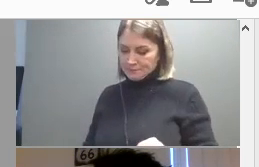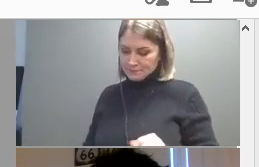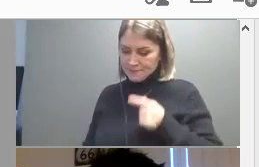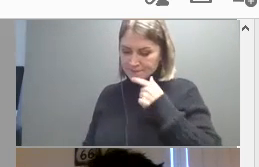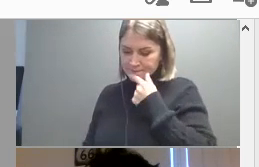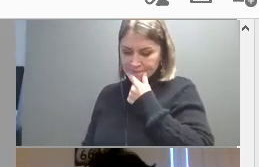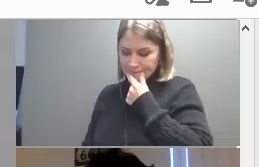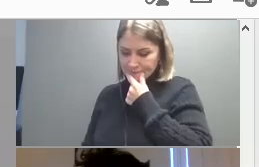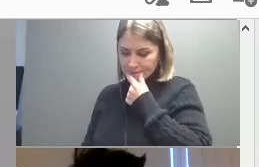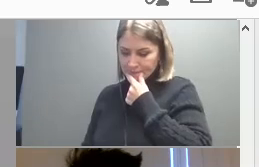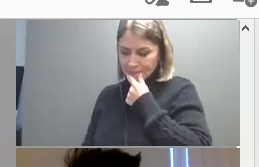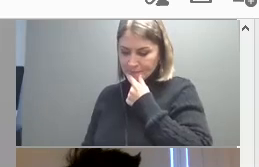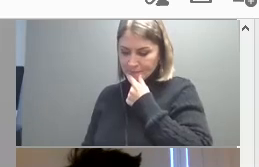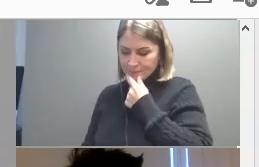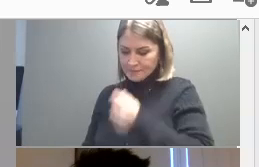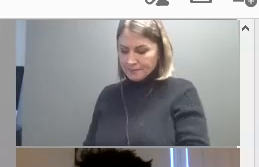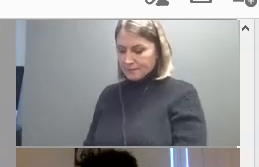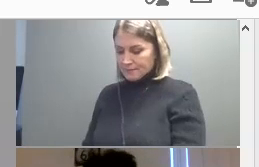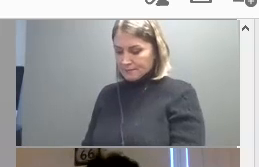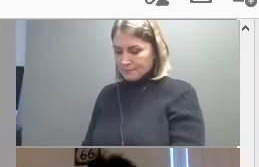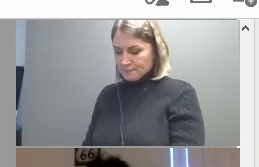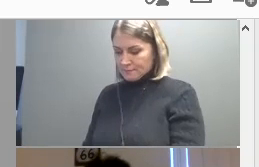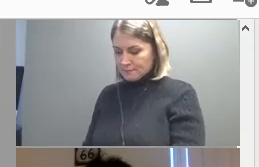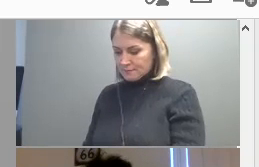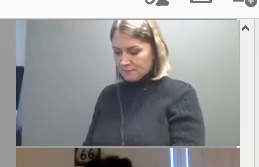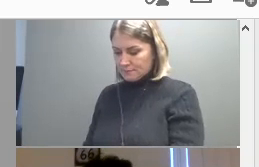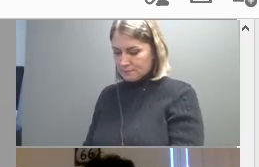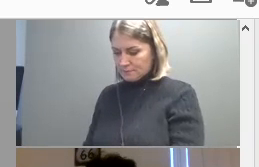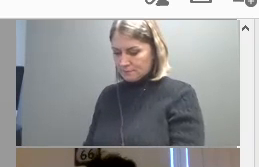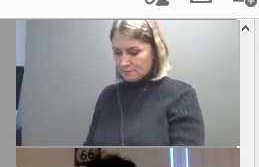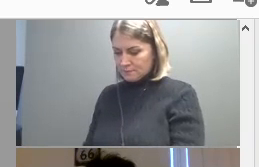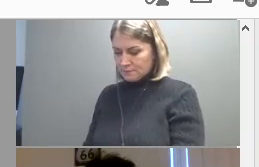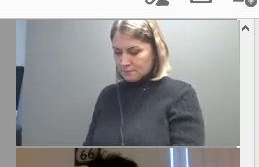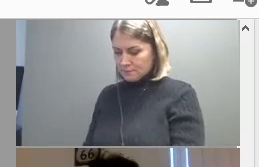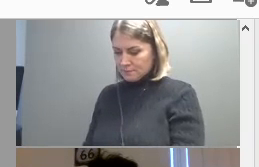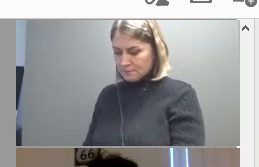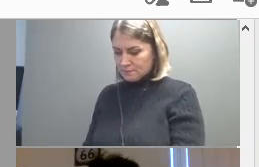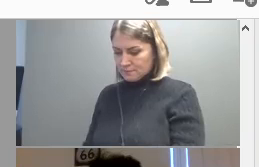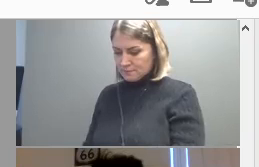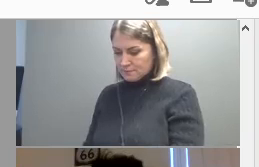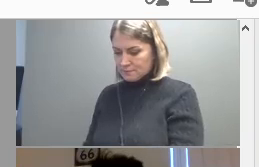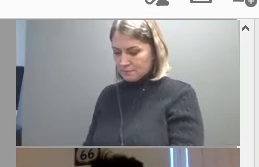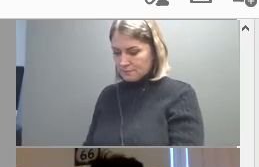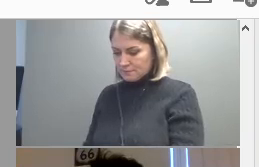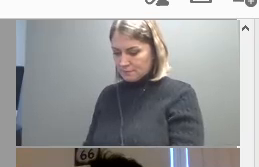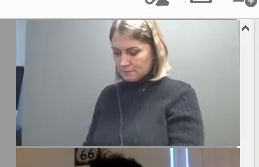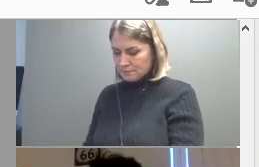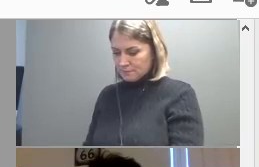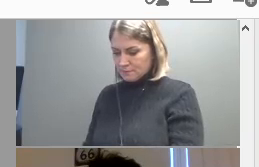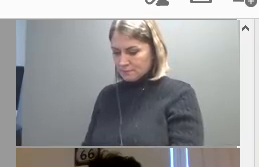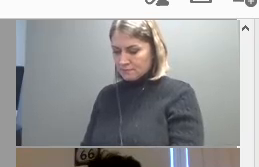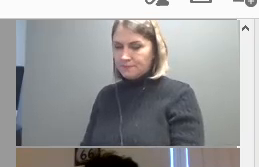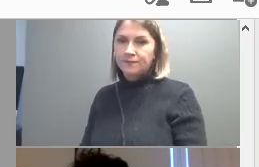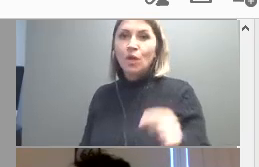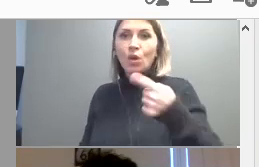Right. Right? And in order to fix that, what we need to do is uh, we need to be